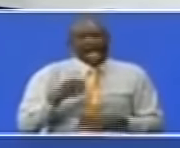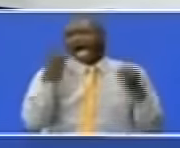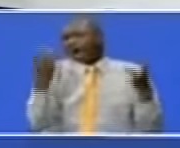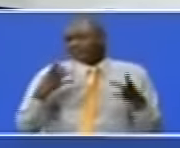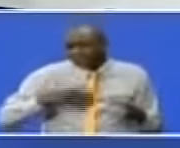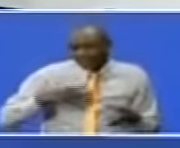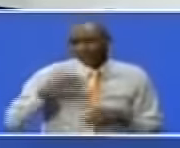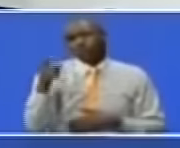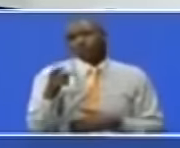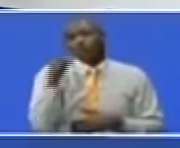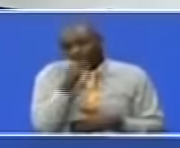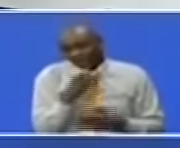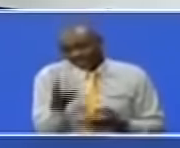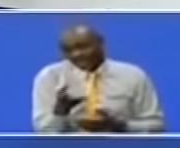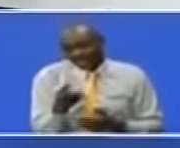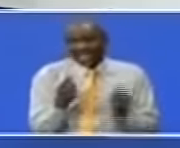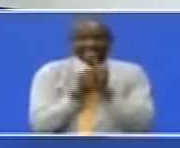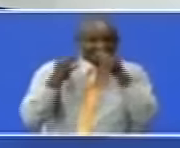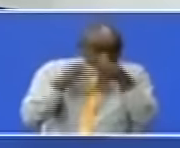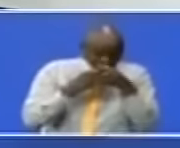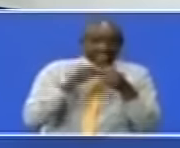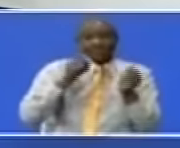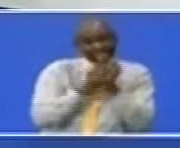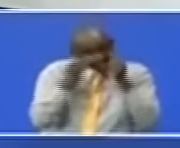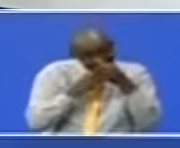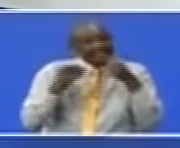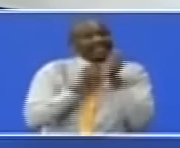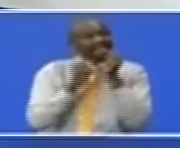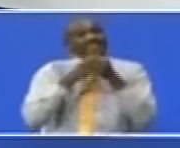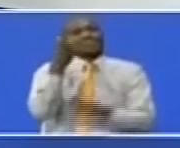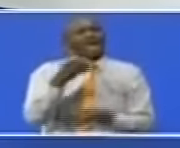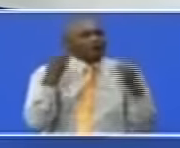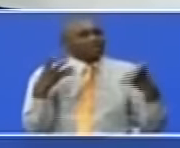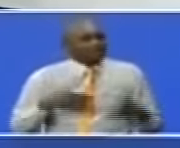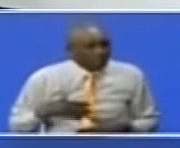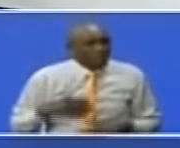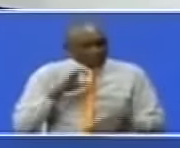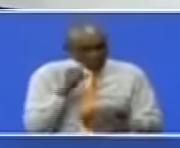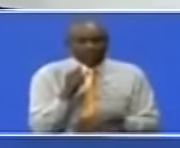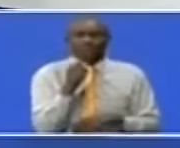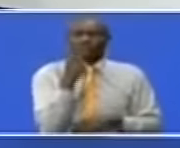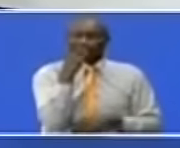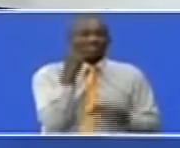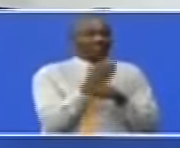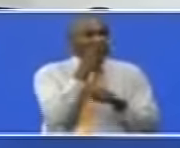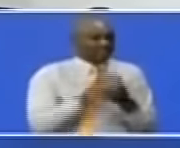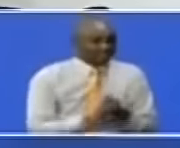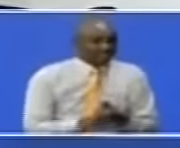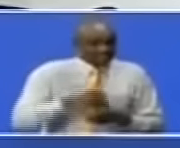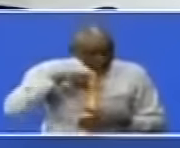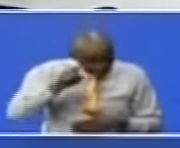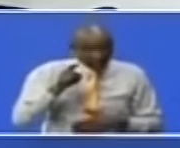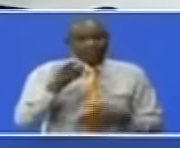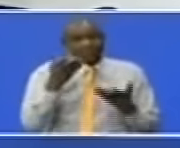people have come of age who are now 18, 19, and 20 since March 2013, who may have been